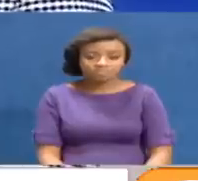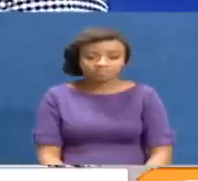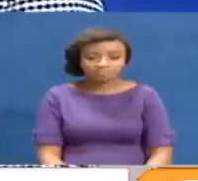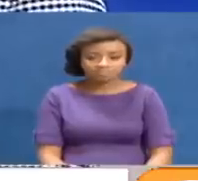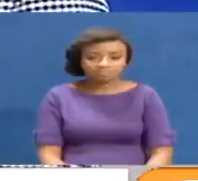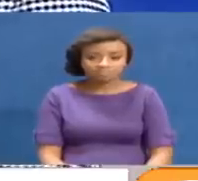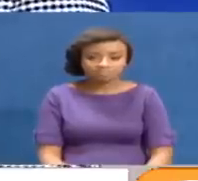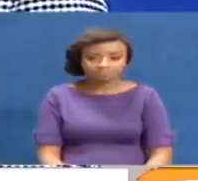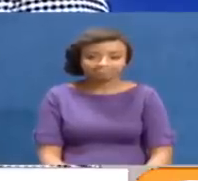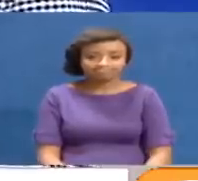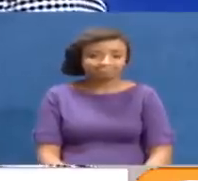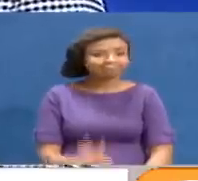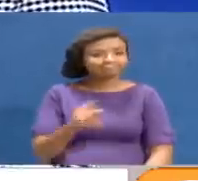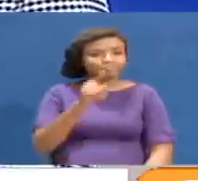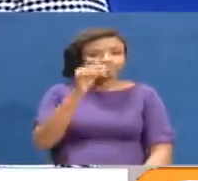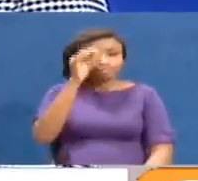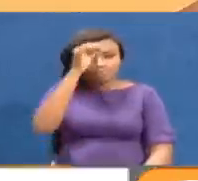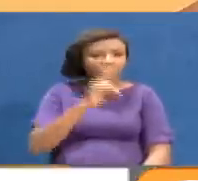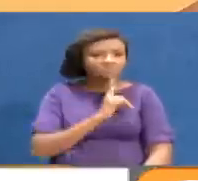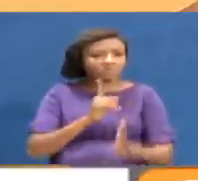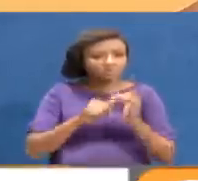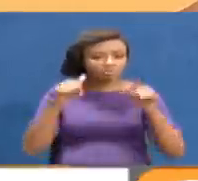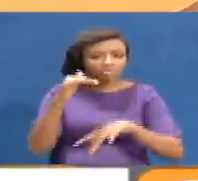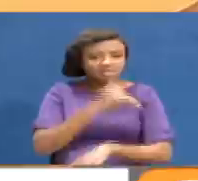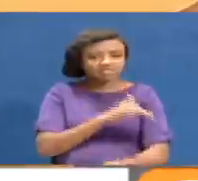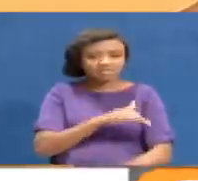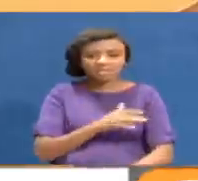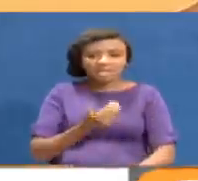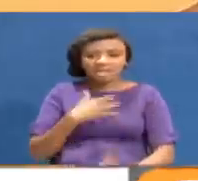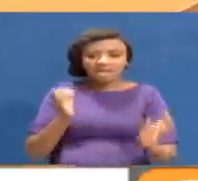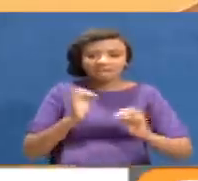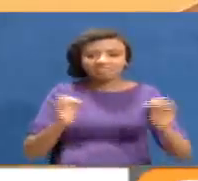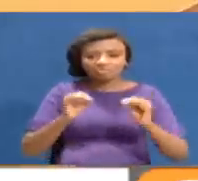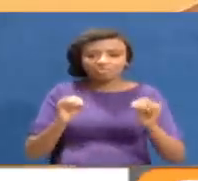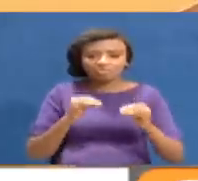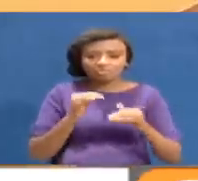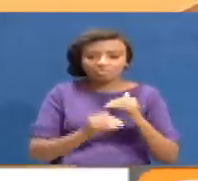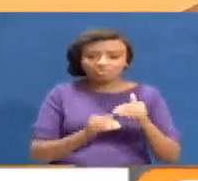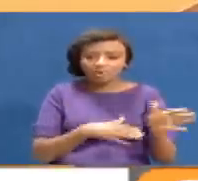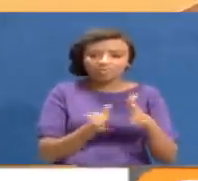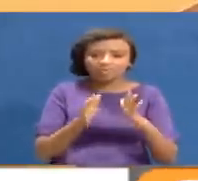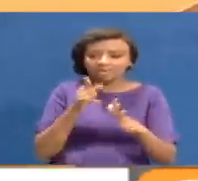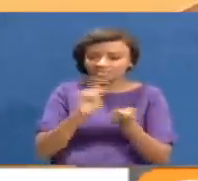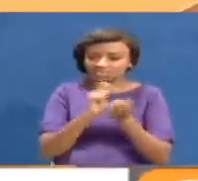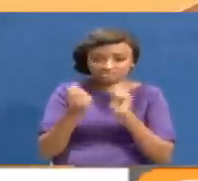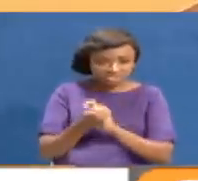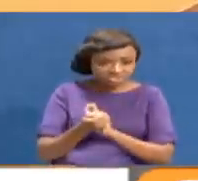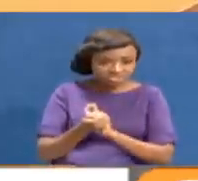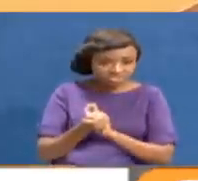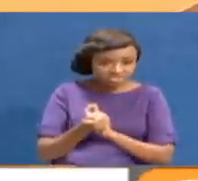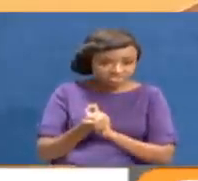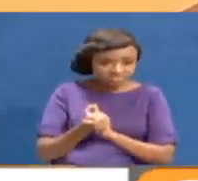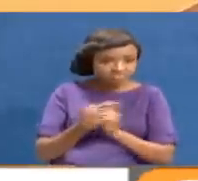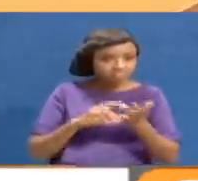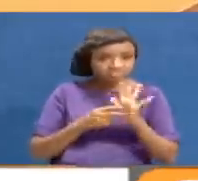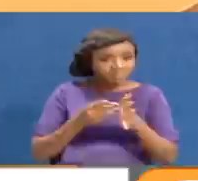for resources. Okay. Yeah? So are you saying now this evening that there's no way this is changing in any way, shape or form?